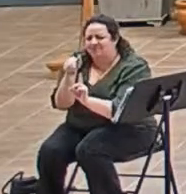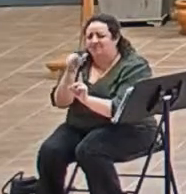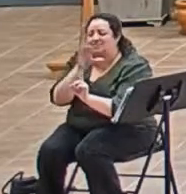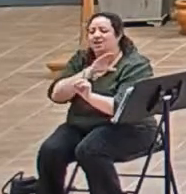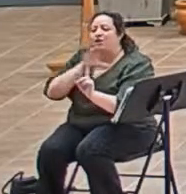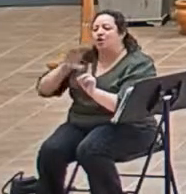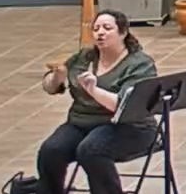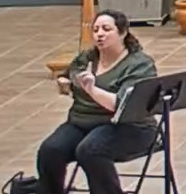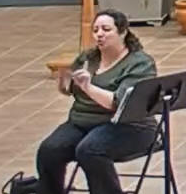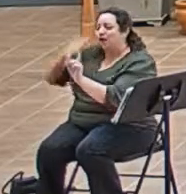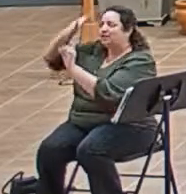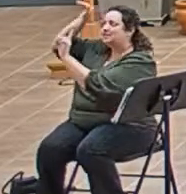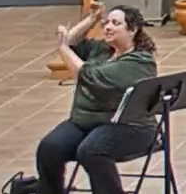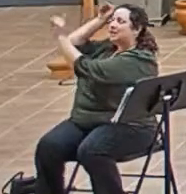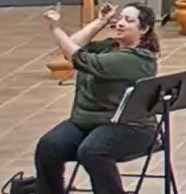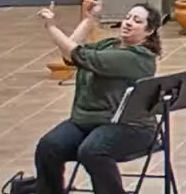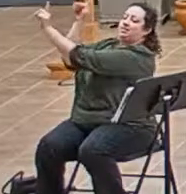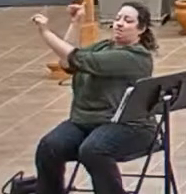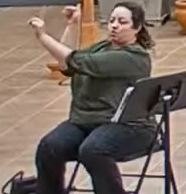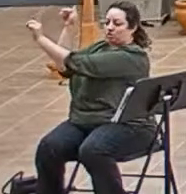focus.